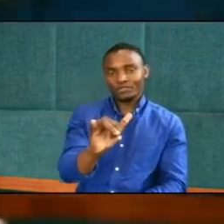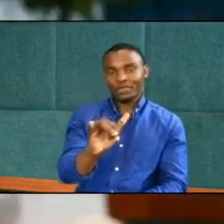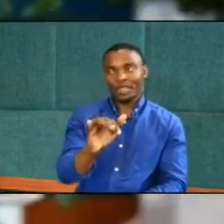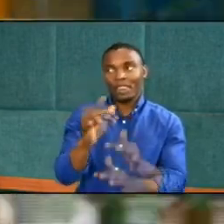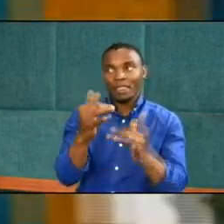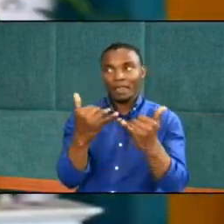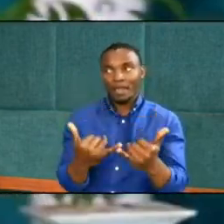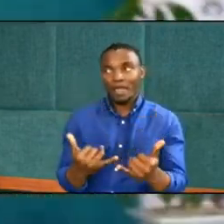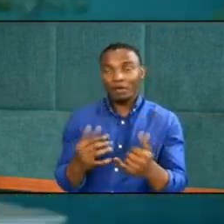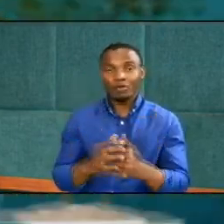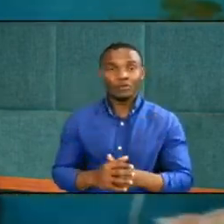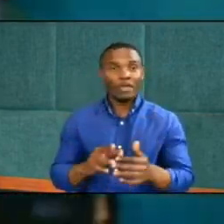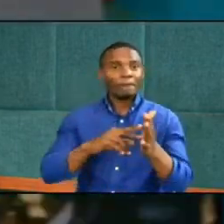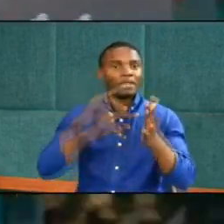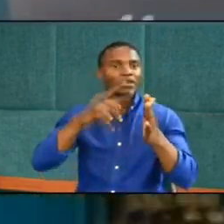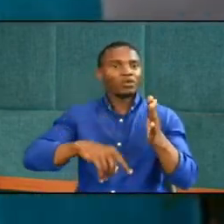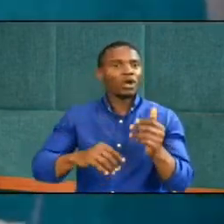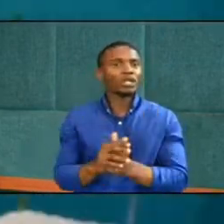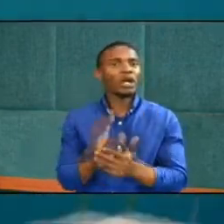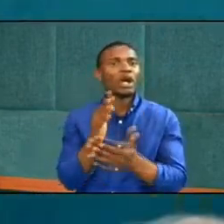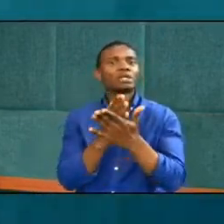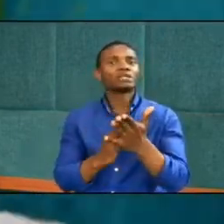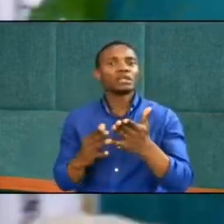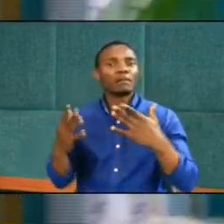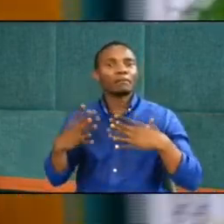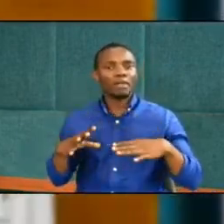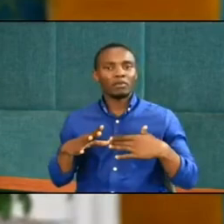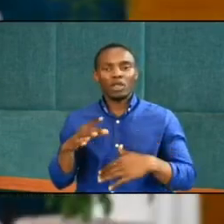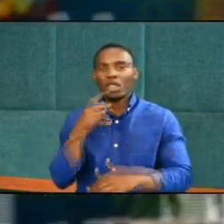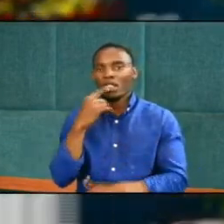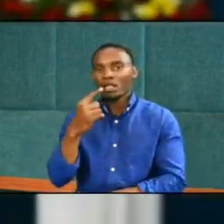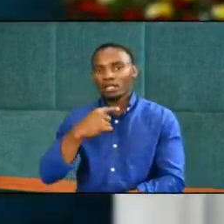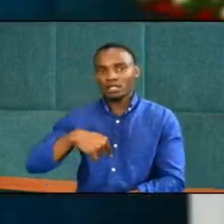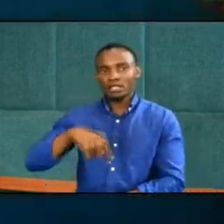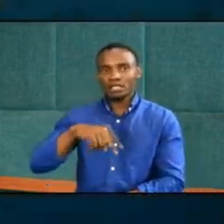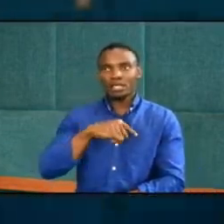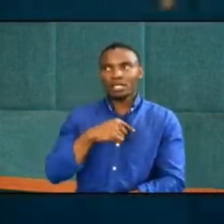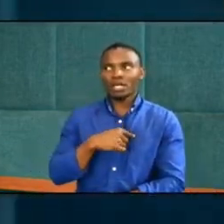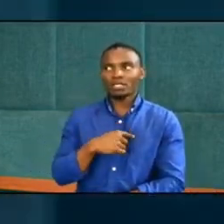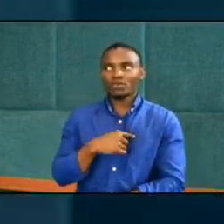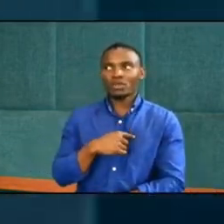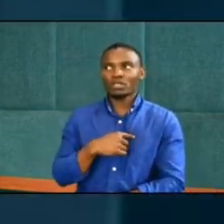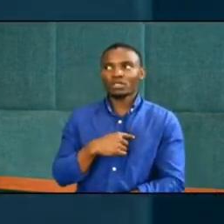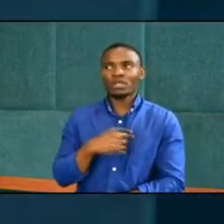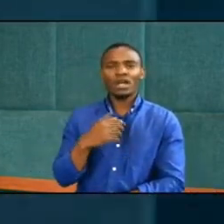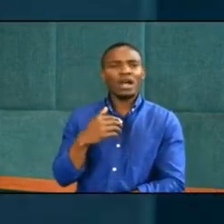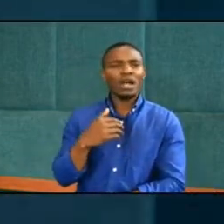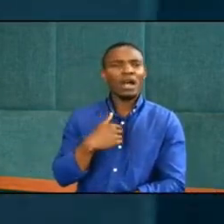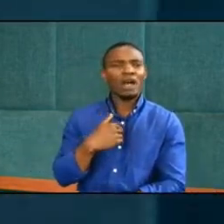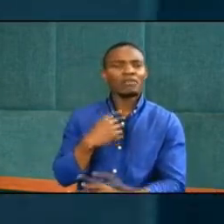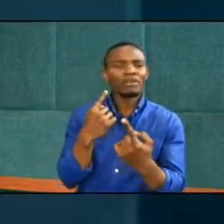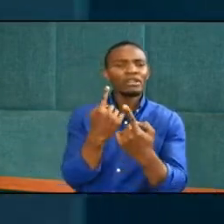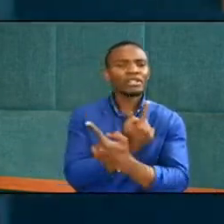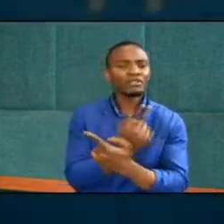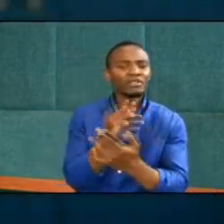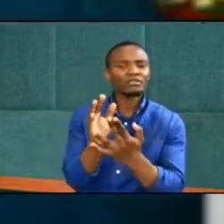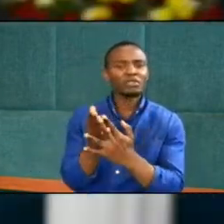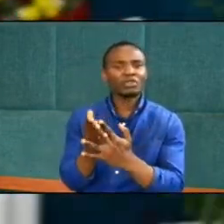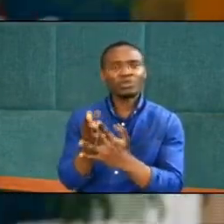so, so, so some people tell us that there's no difference between the Father